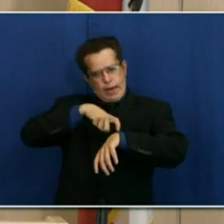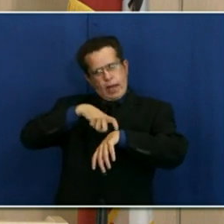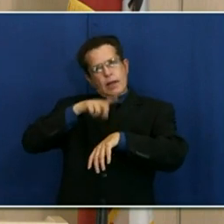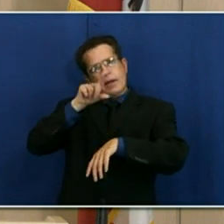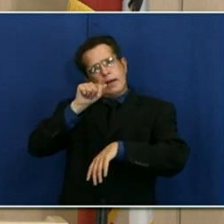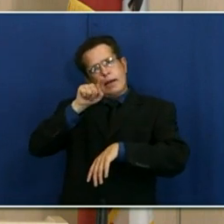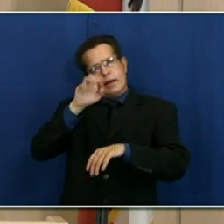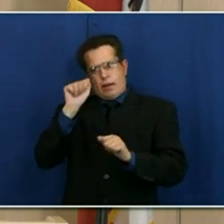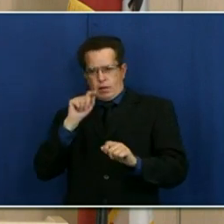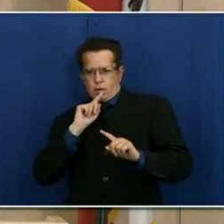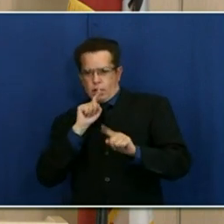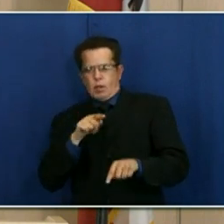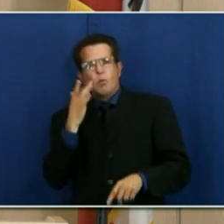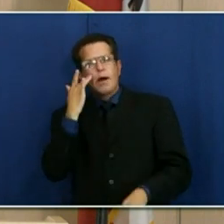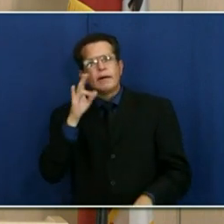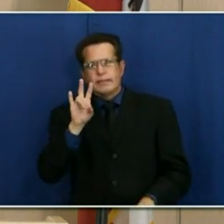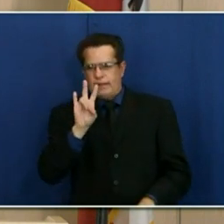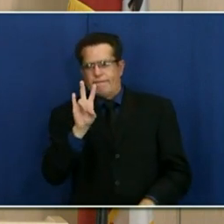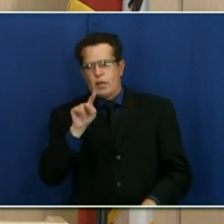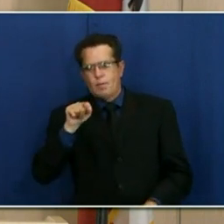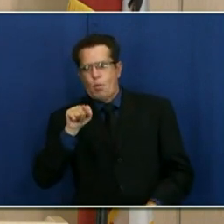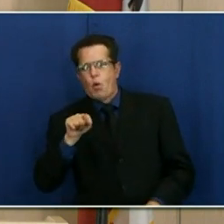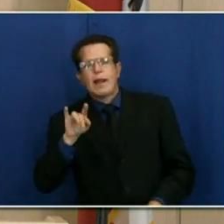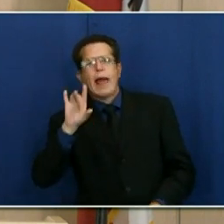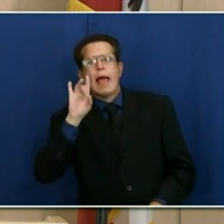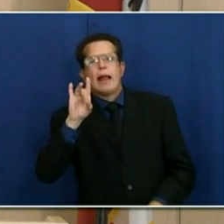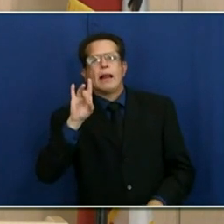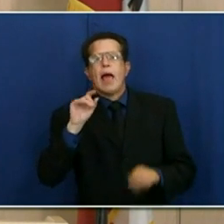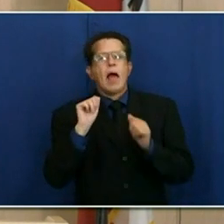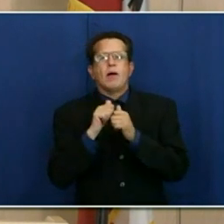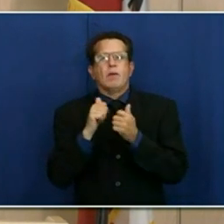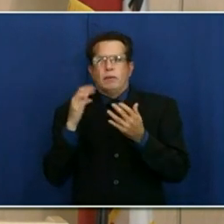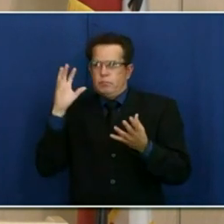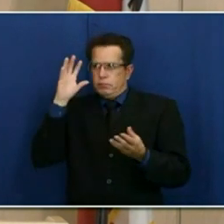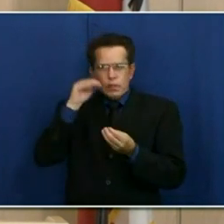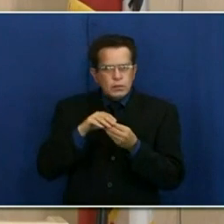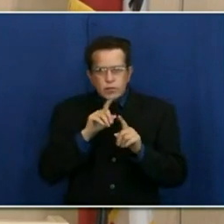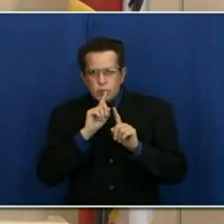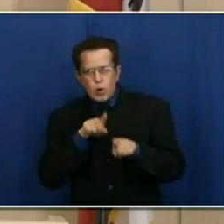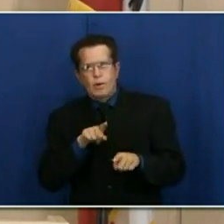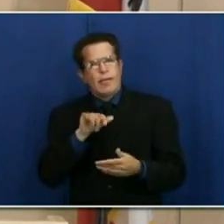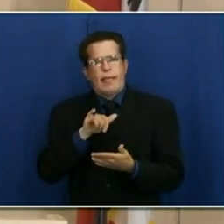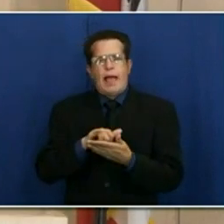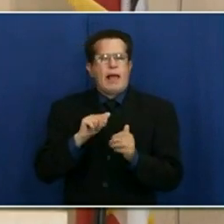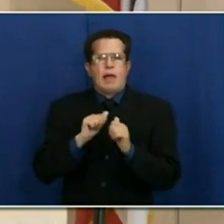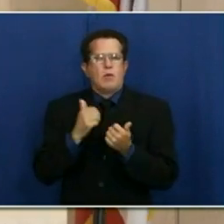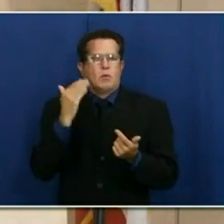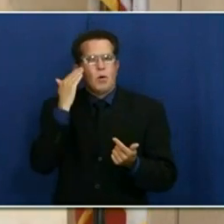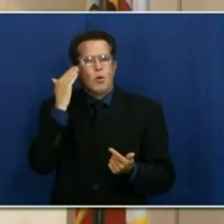in 7.8? Do you have that? Yeah, we'll have Dr. Wooten walk you through that.